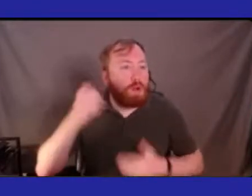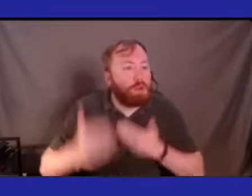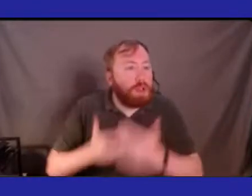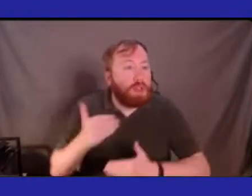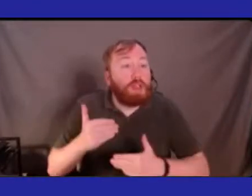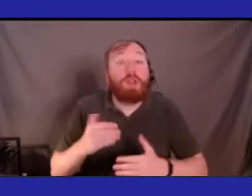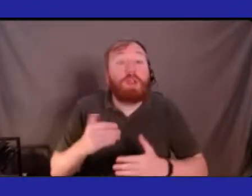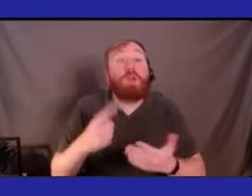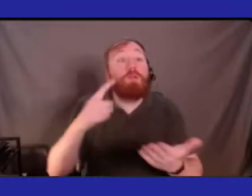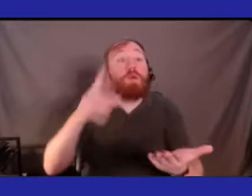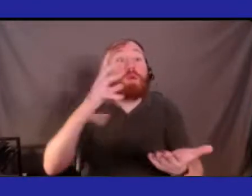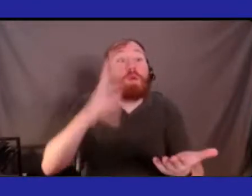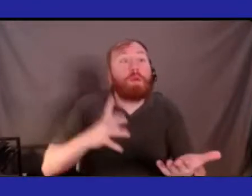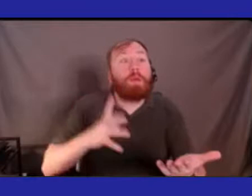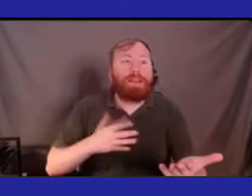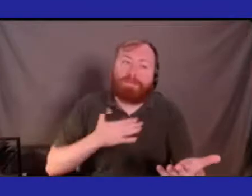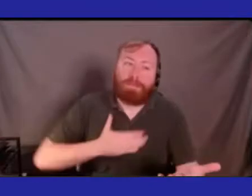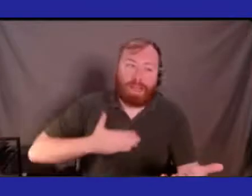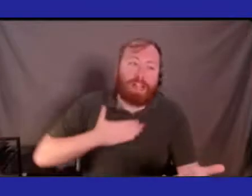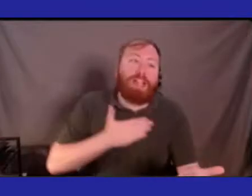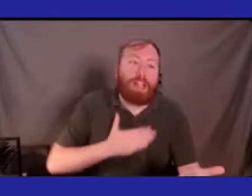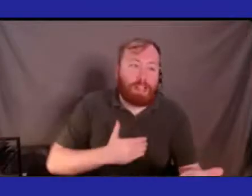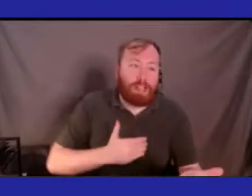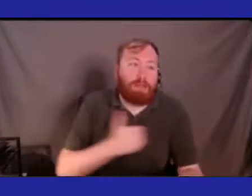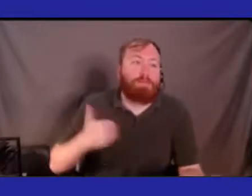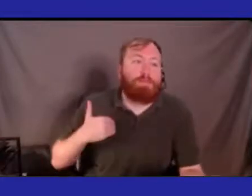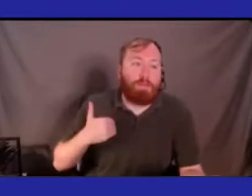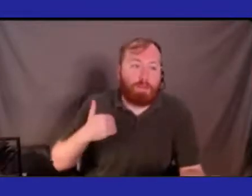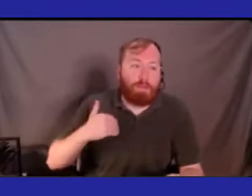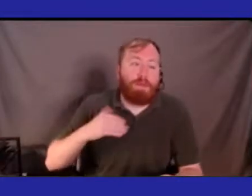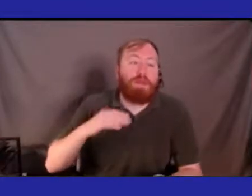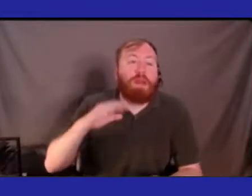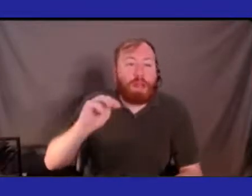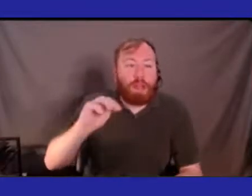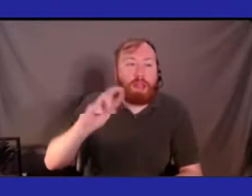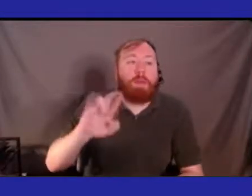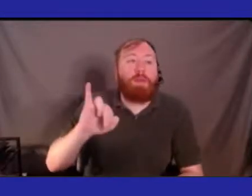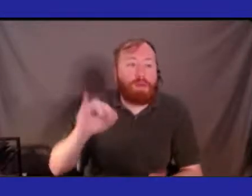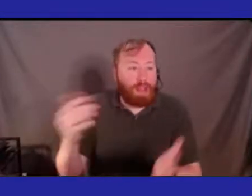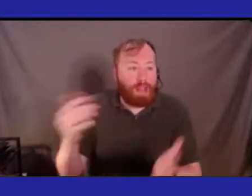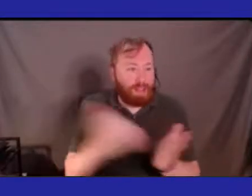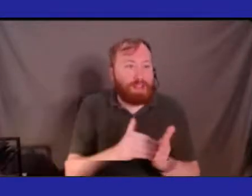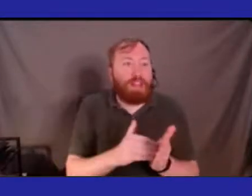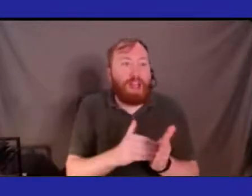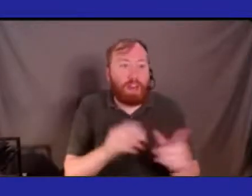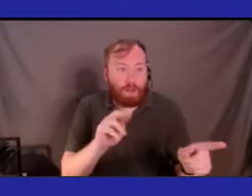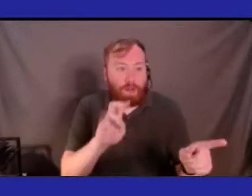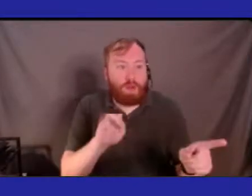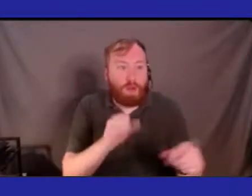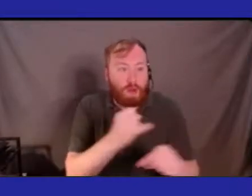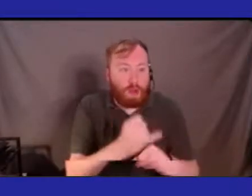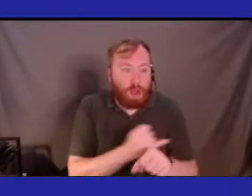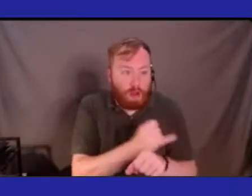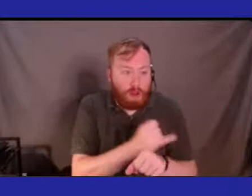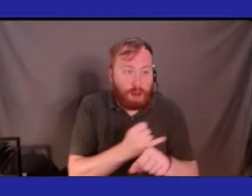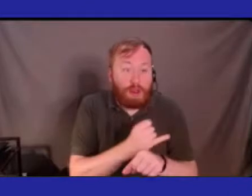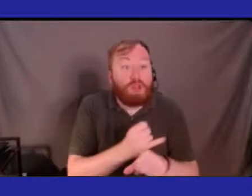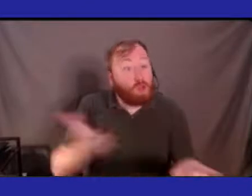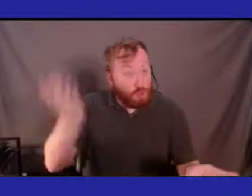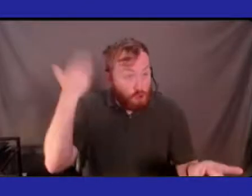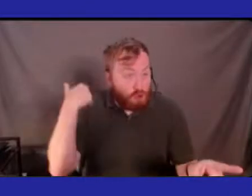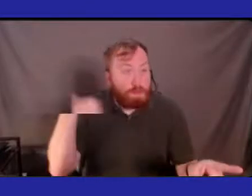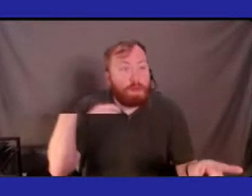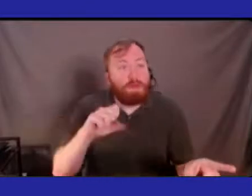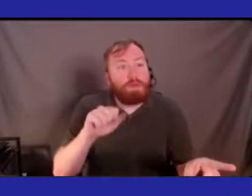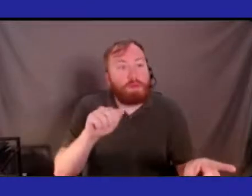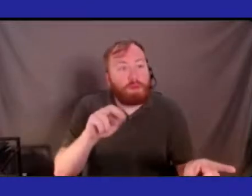bring back and have a breast MRI at Coney Island Hospital. You used to have it before Sandy. And let me tell you, it was a lot easier